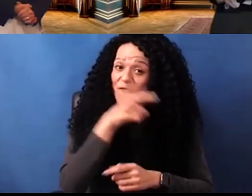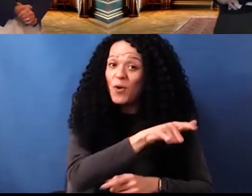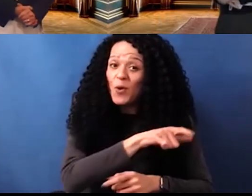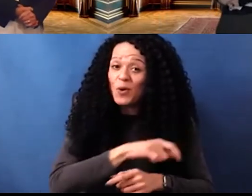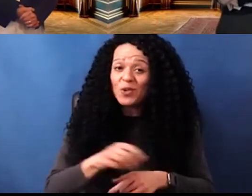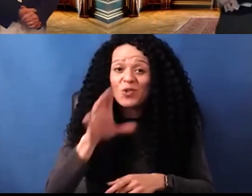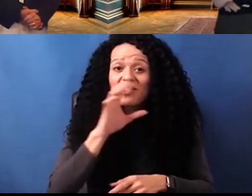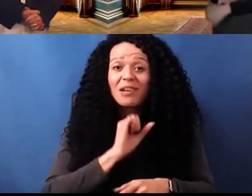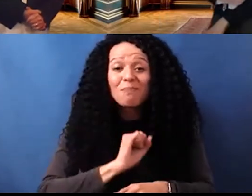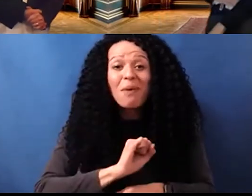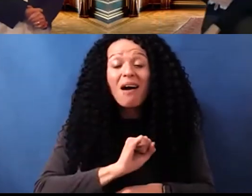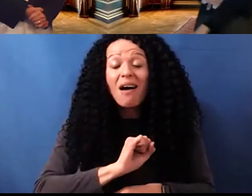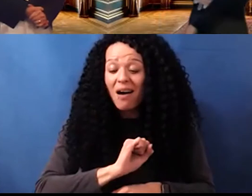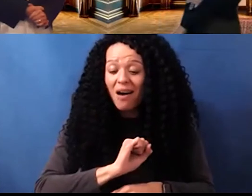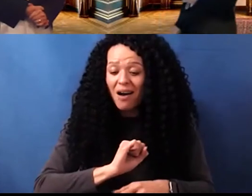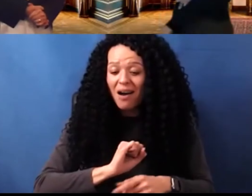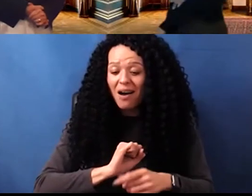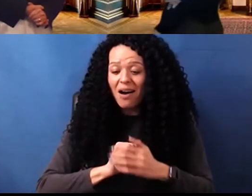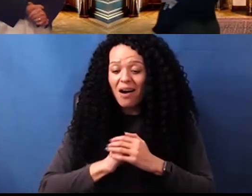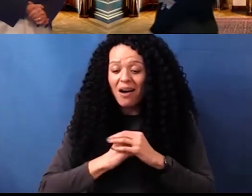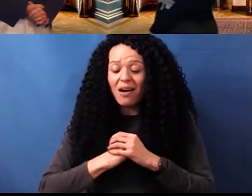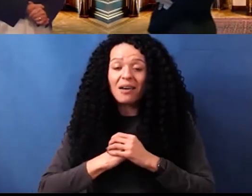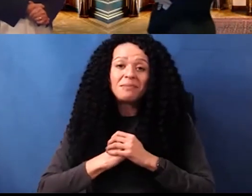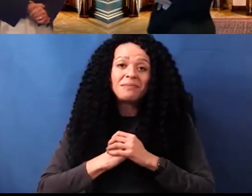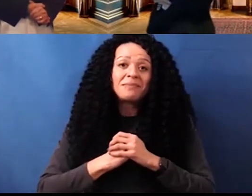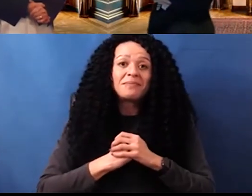most fortunate man.